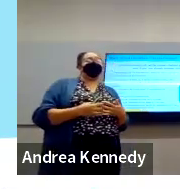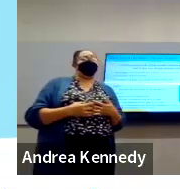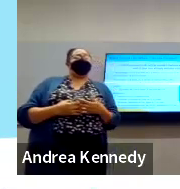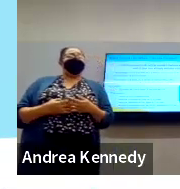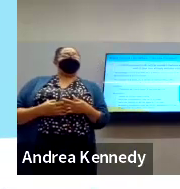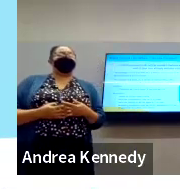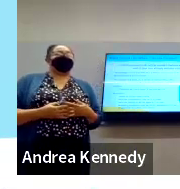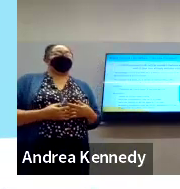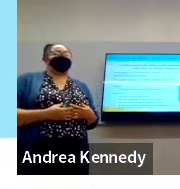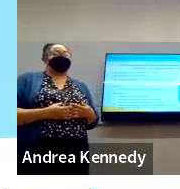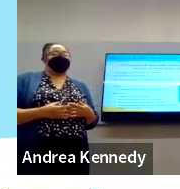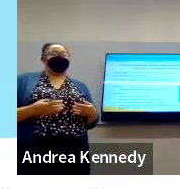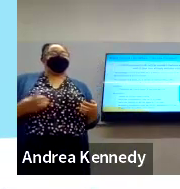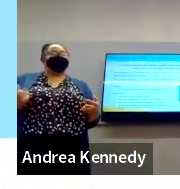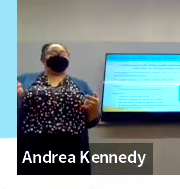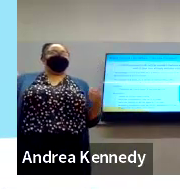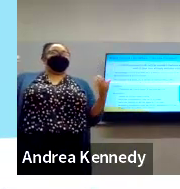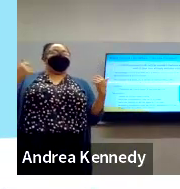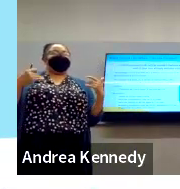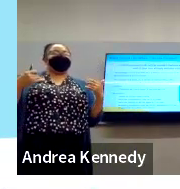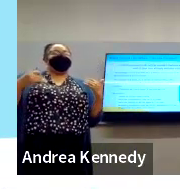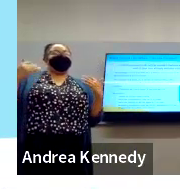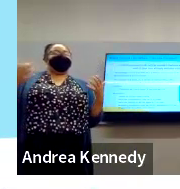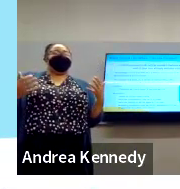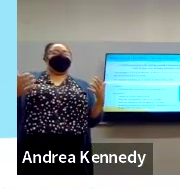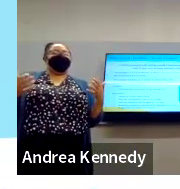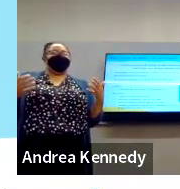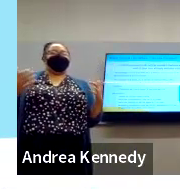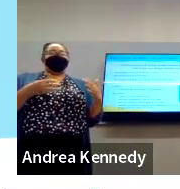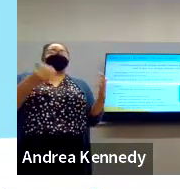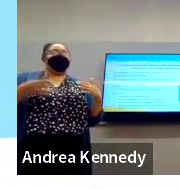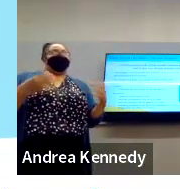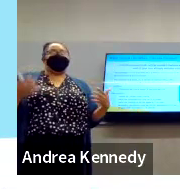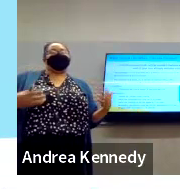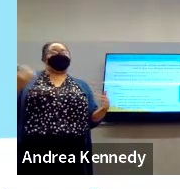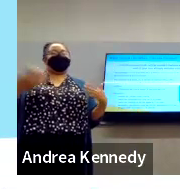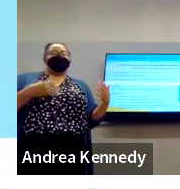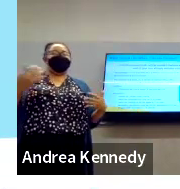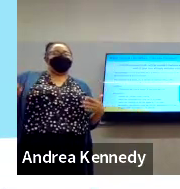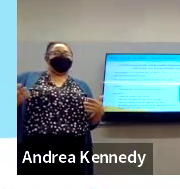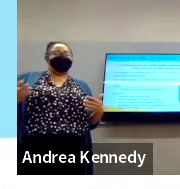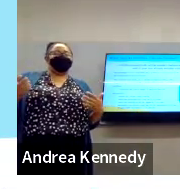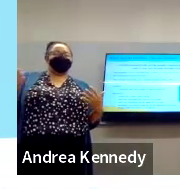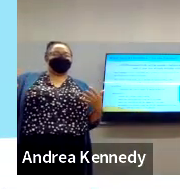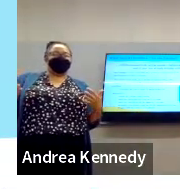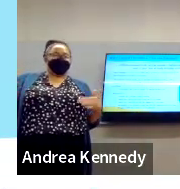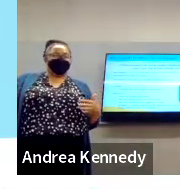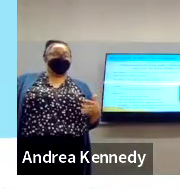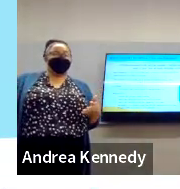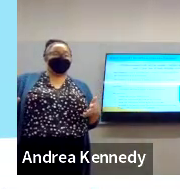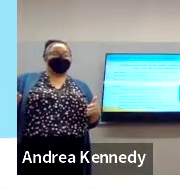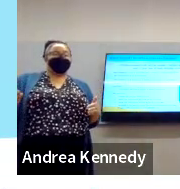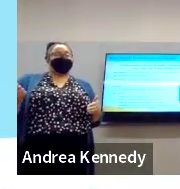to your email for information from the city and from your landlord about this